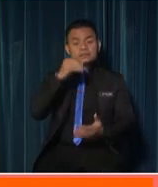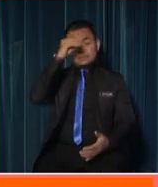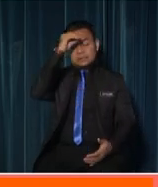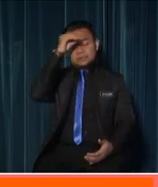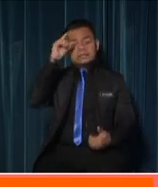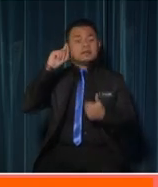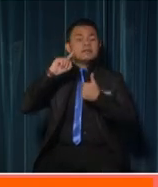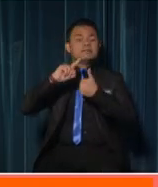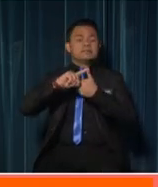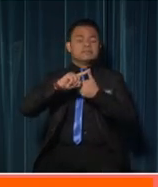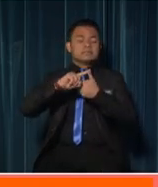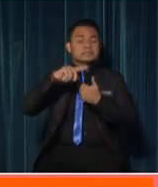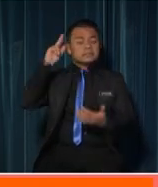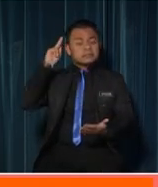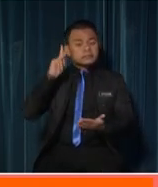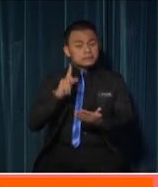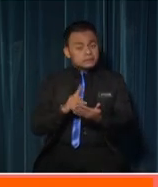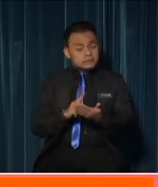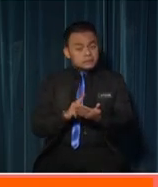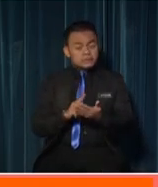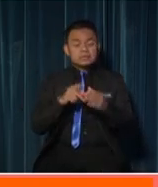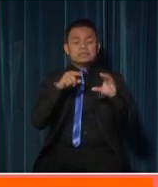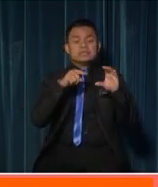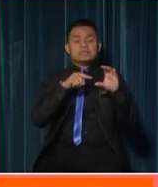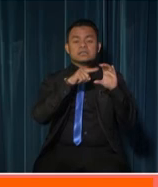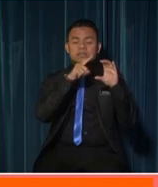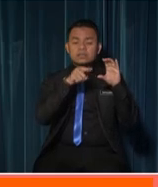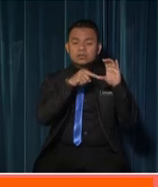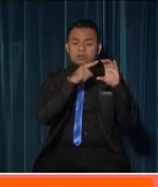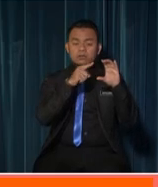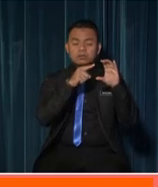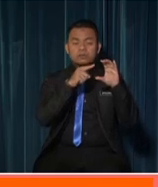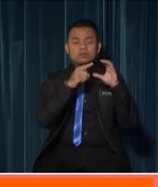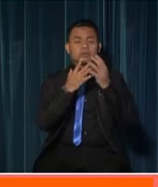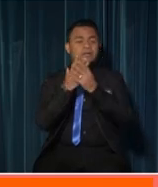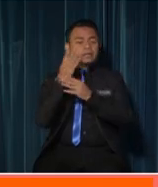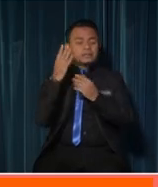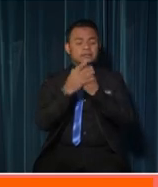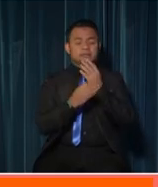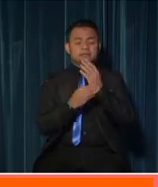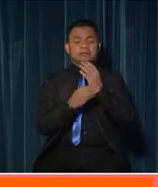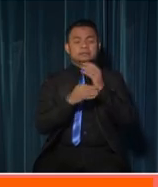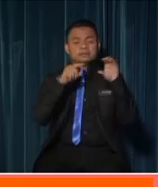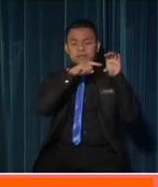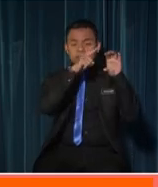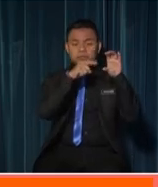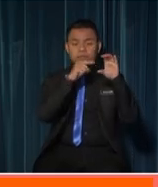first identify the clock hand on the clock face.